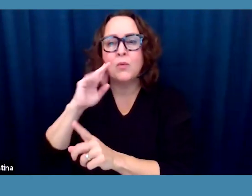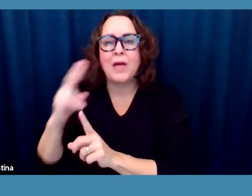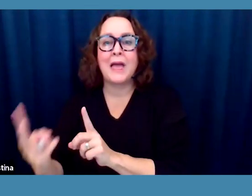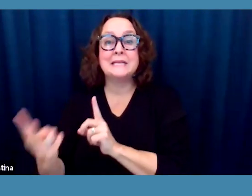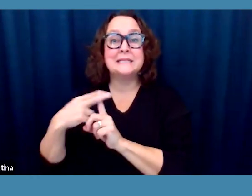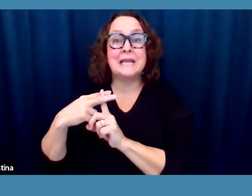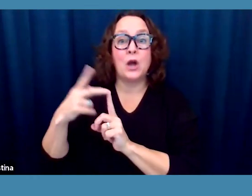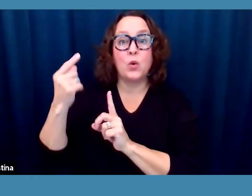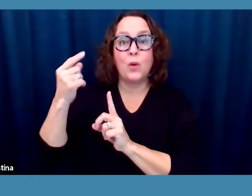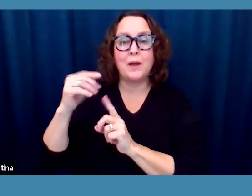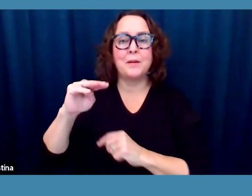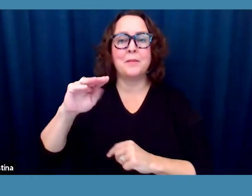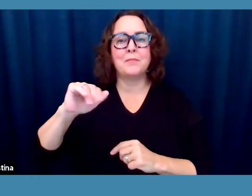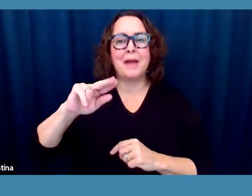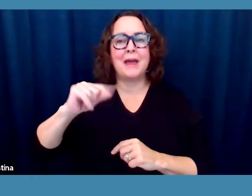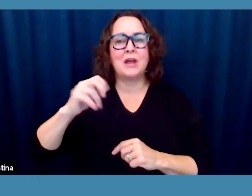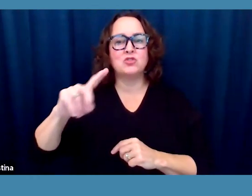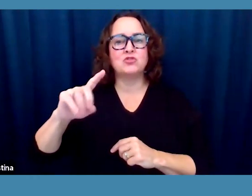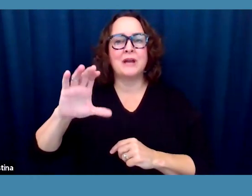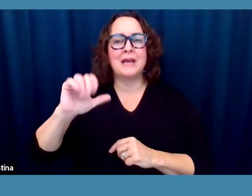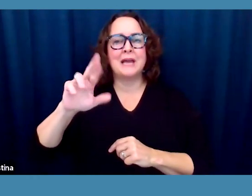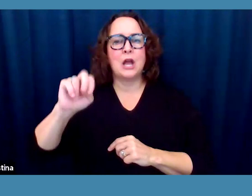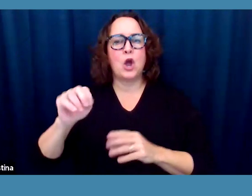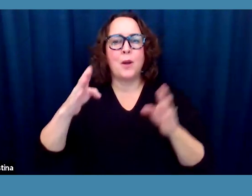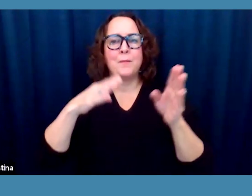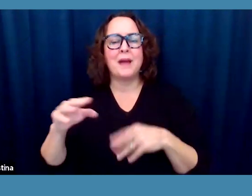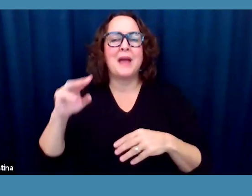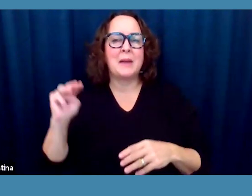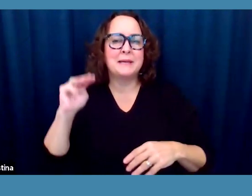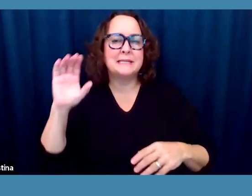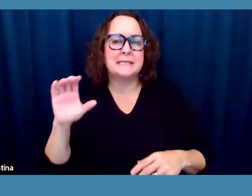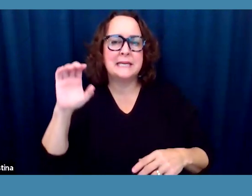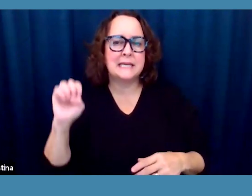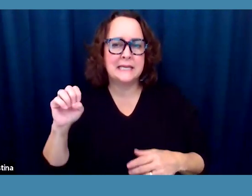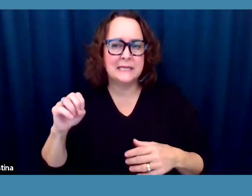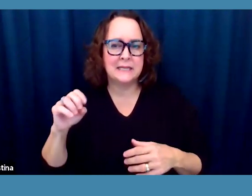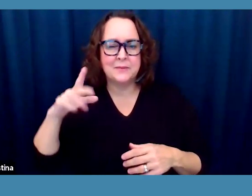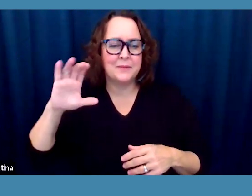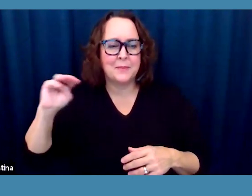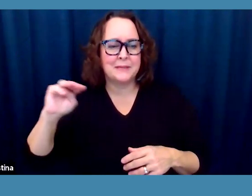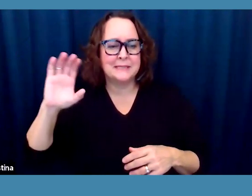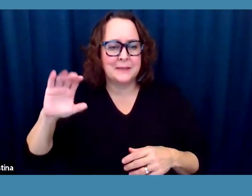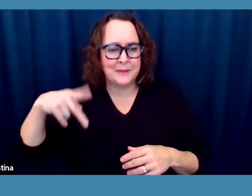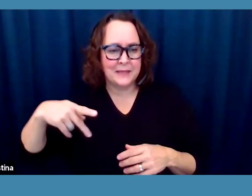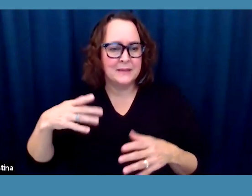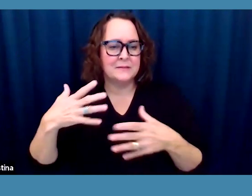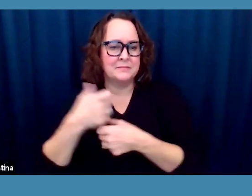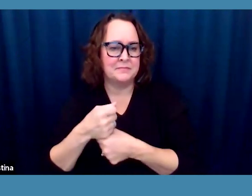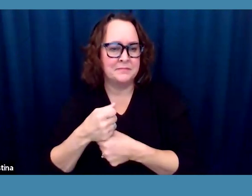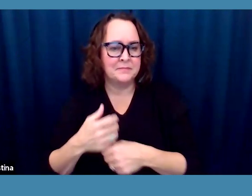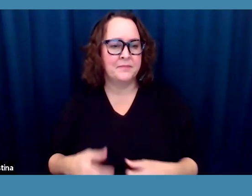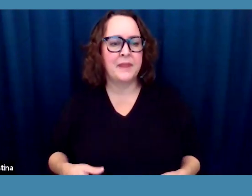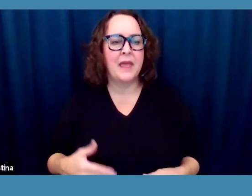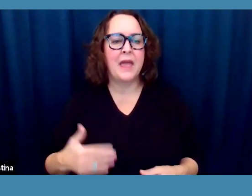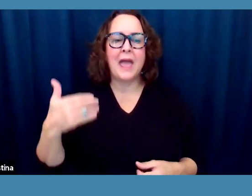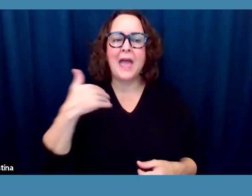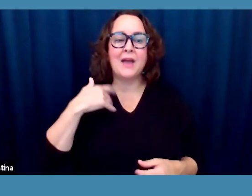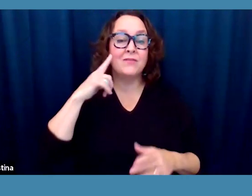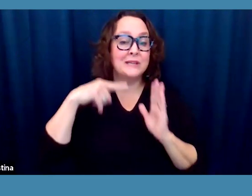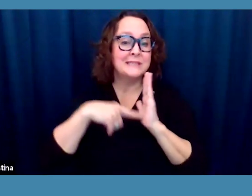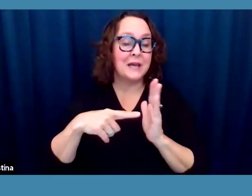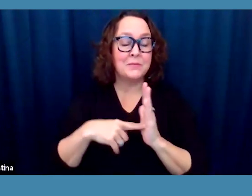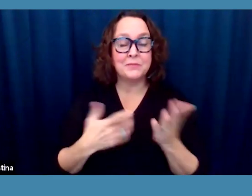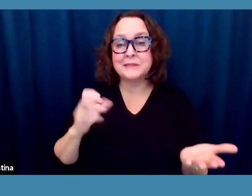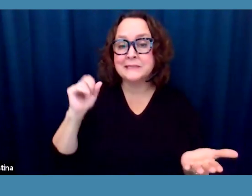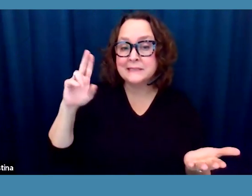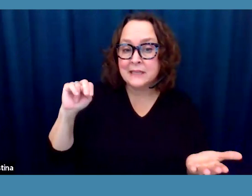care plan. So we have different companies that offer these managed care plans in our state. We have, for example,